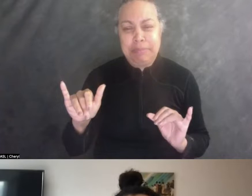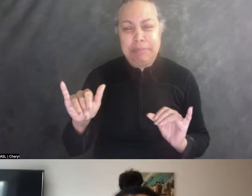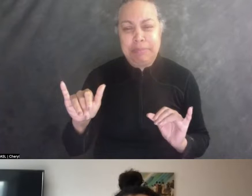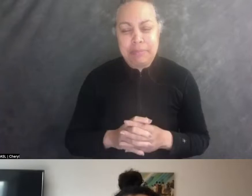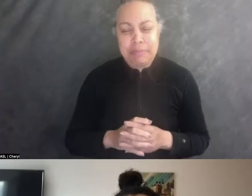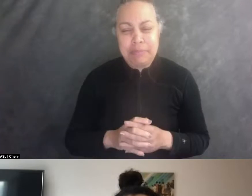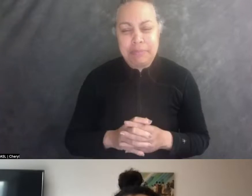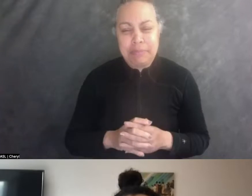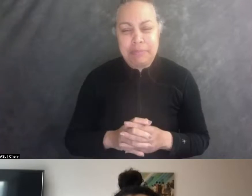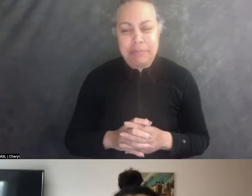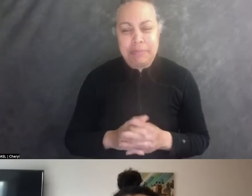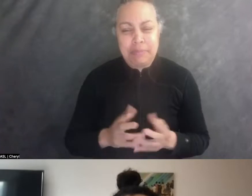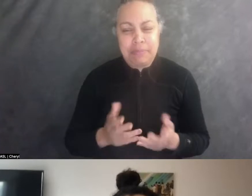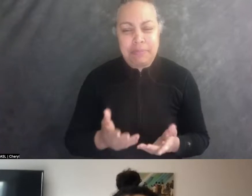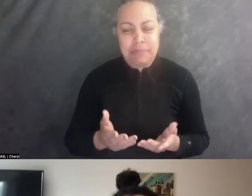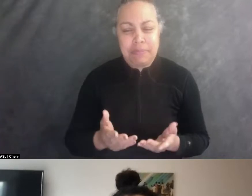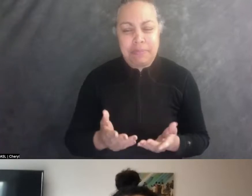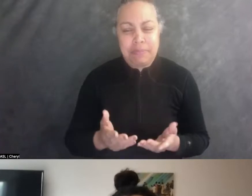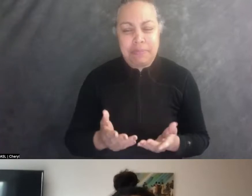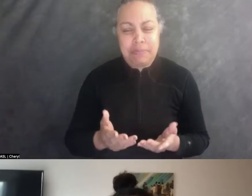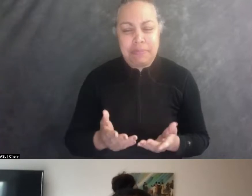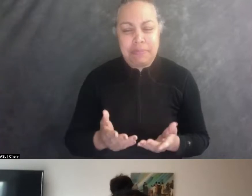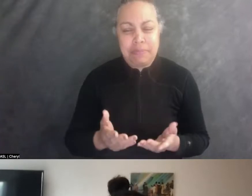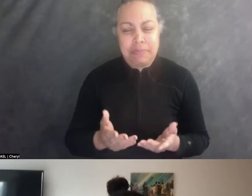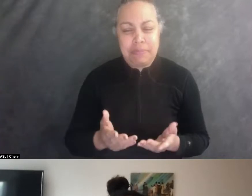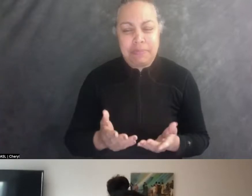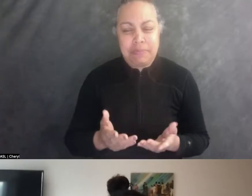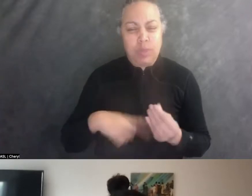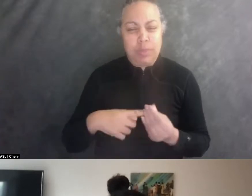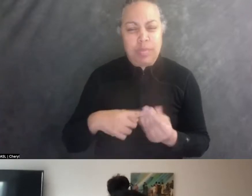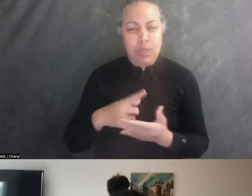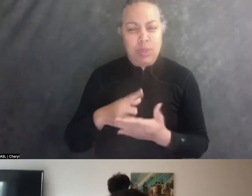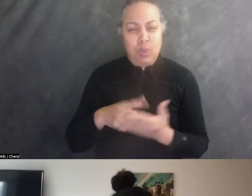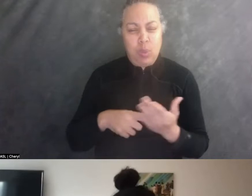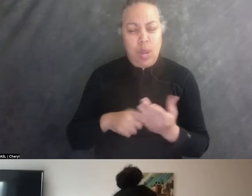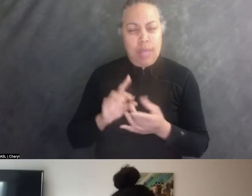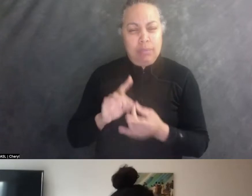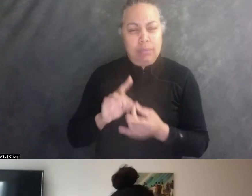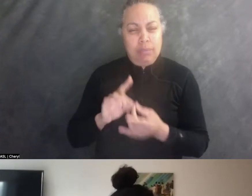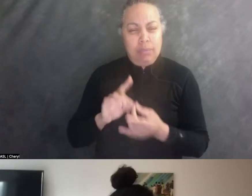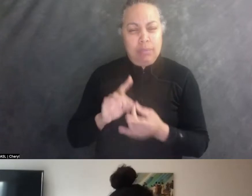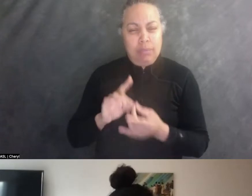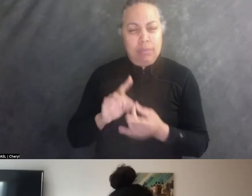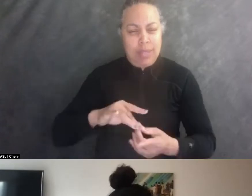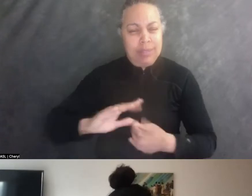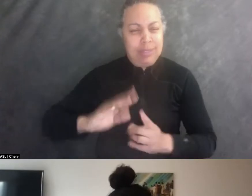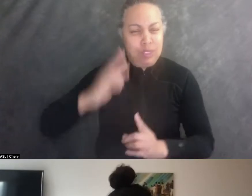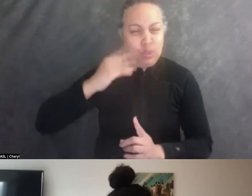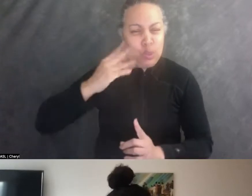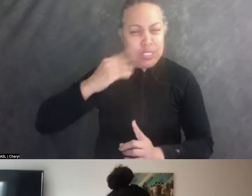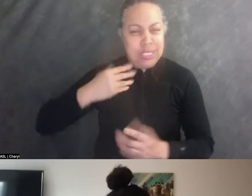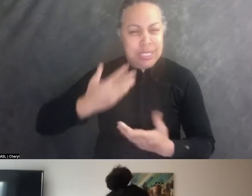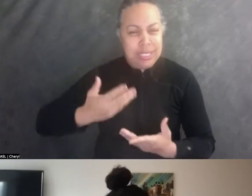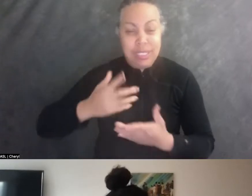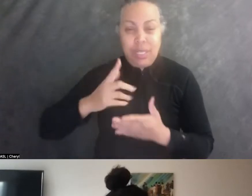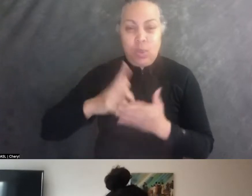is I think the question of what surrounds experience. It's what we live